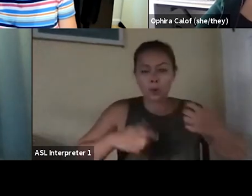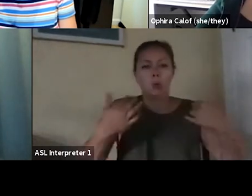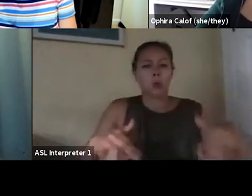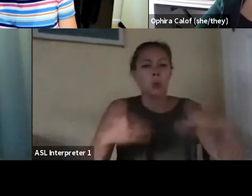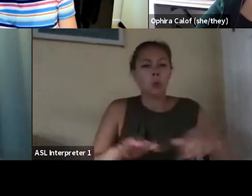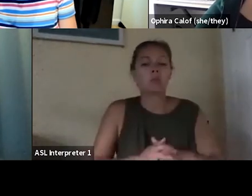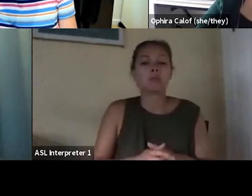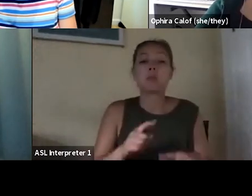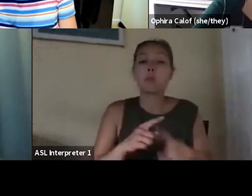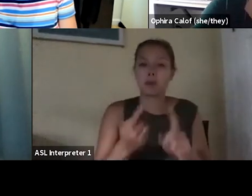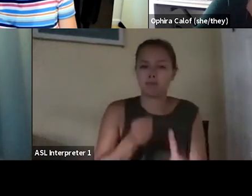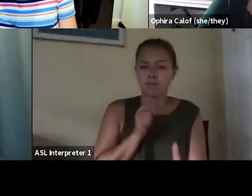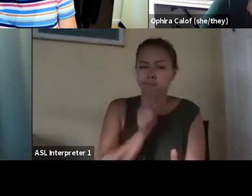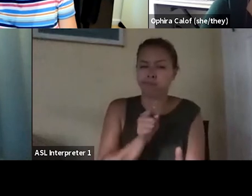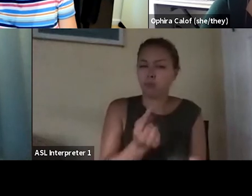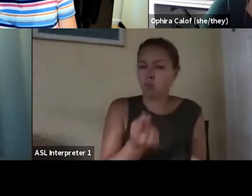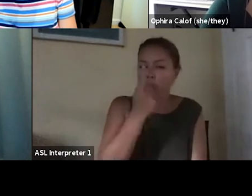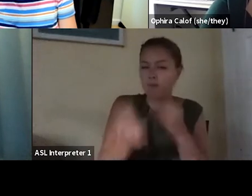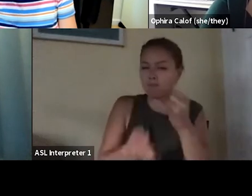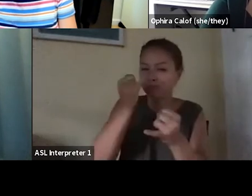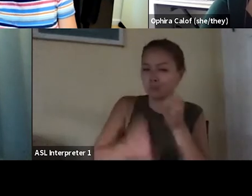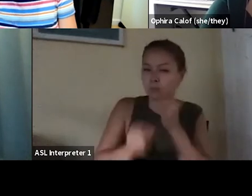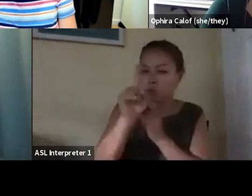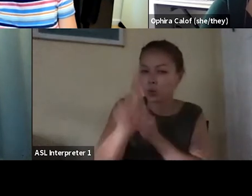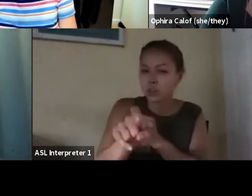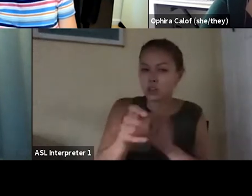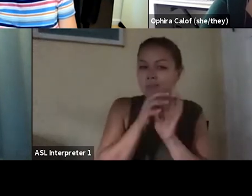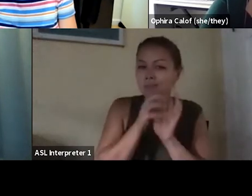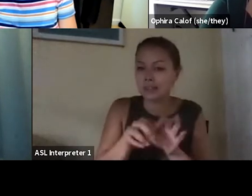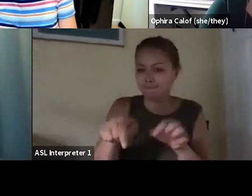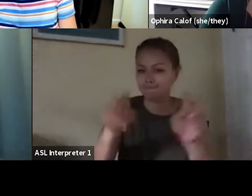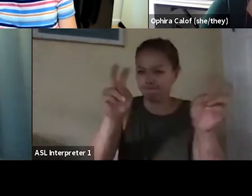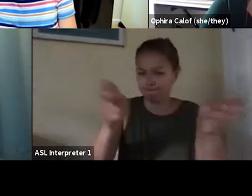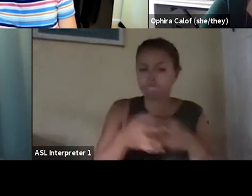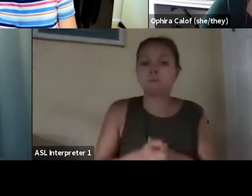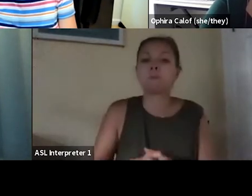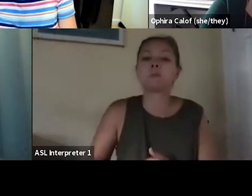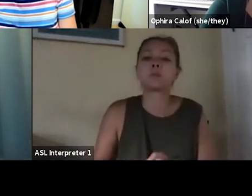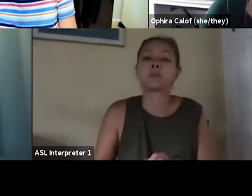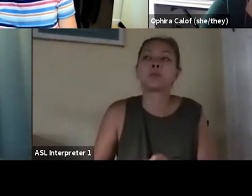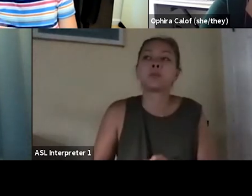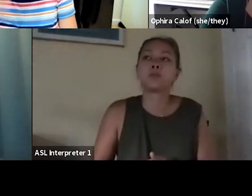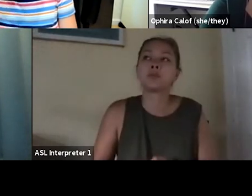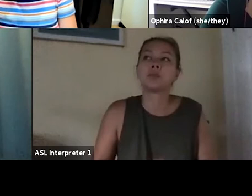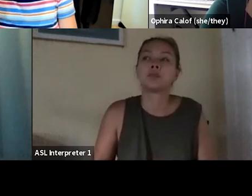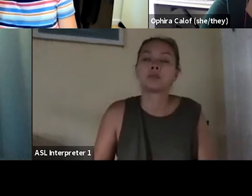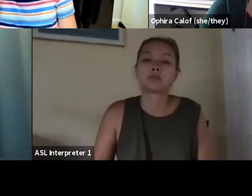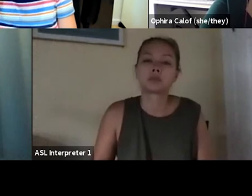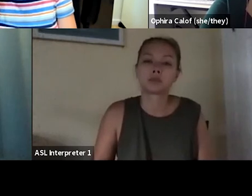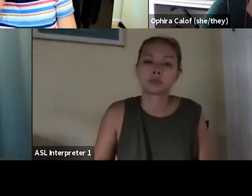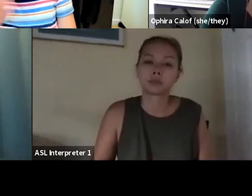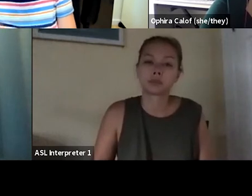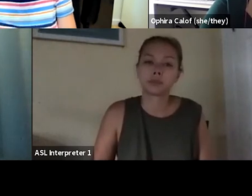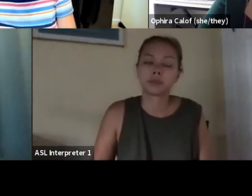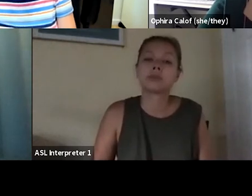back to the issue at hand. How do we move away from a space of othering diverse creators and into a space where we normalize